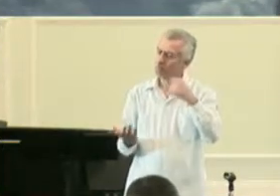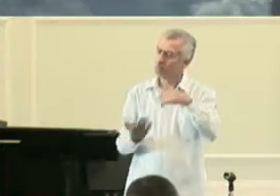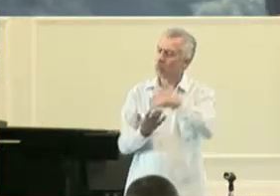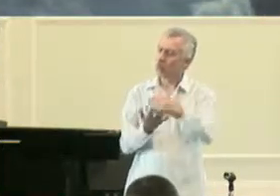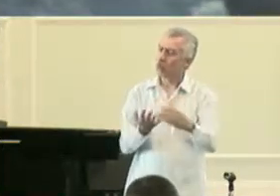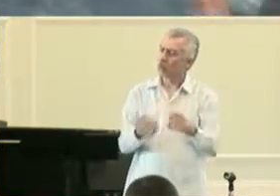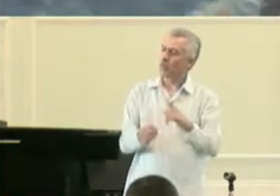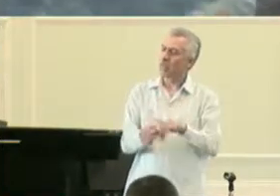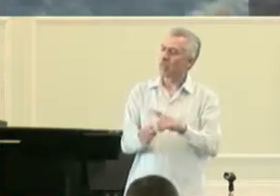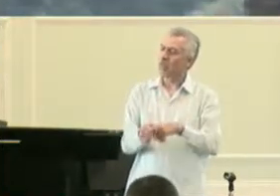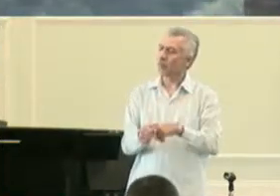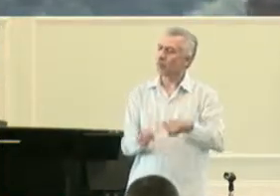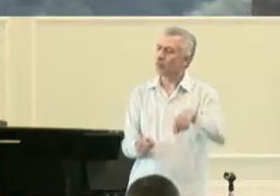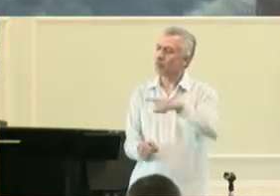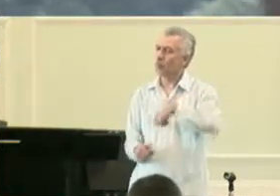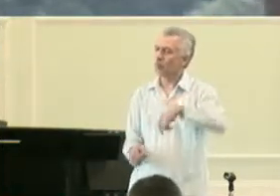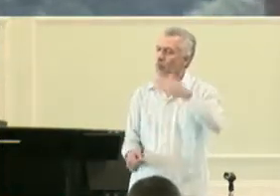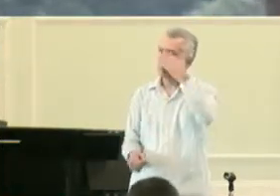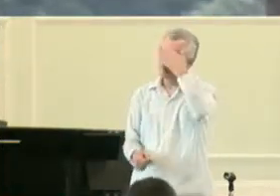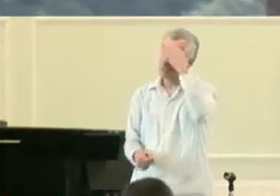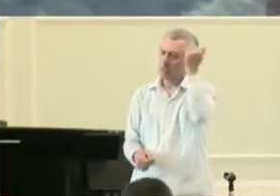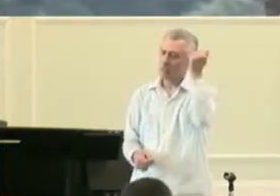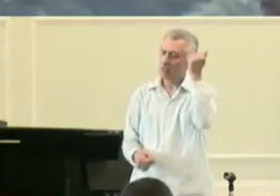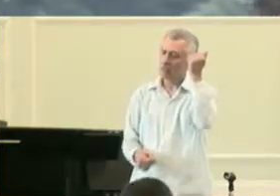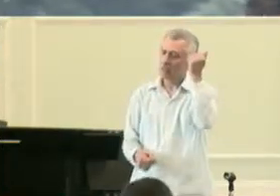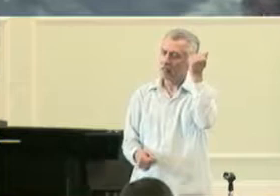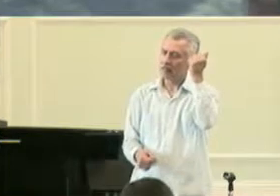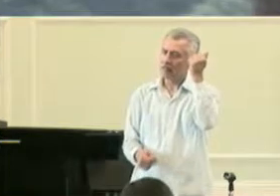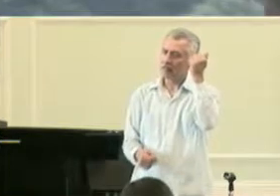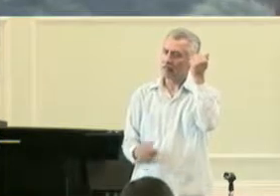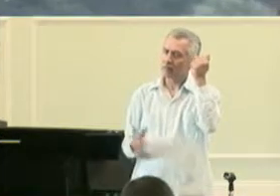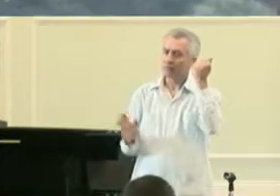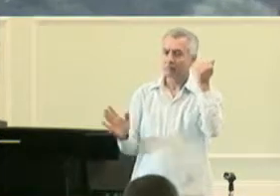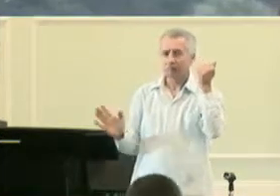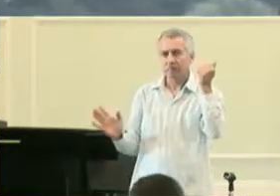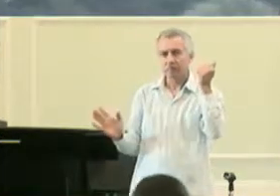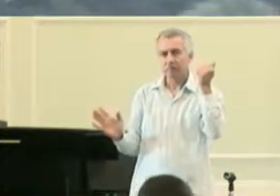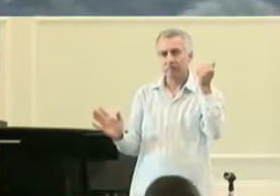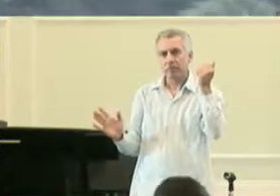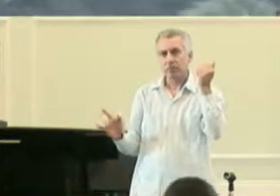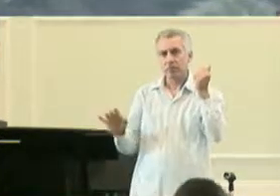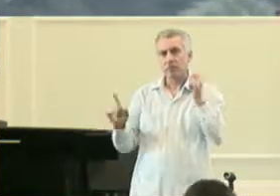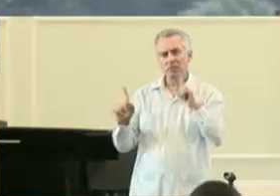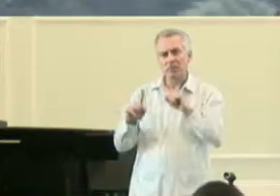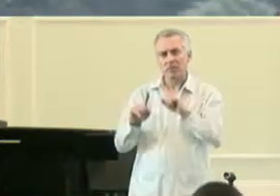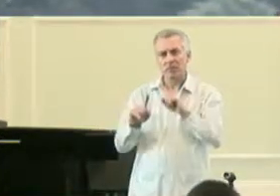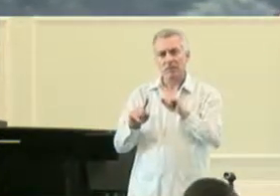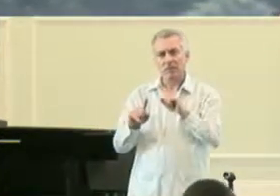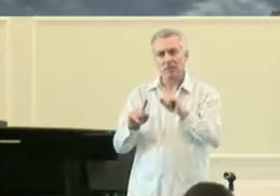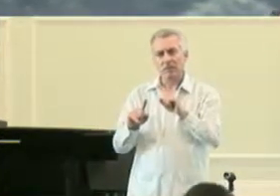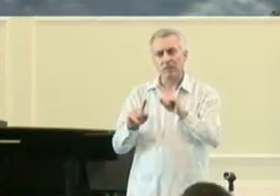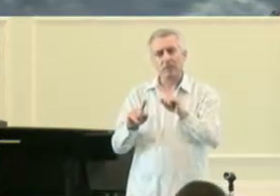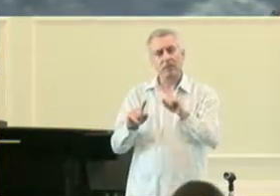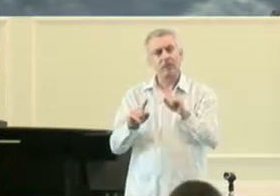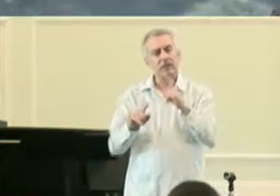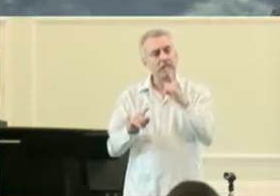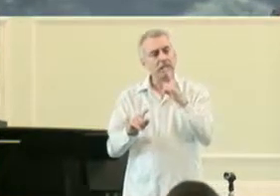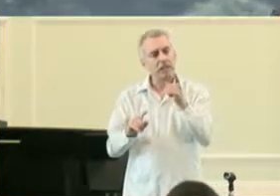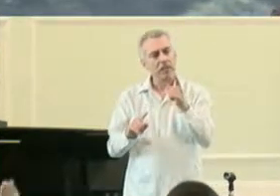and, you know, we forget. But actually, take the time to say, is it okay if I pray for you right now?